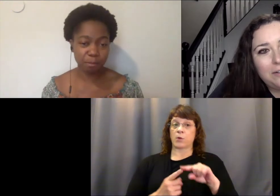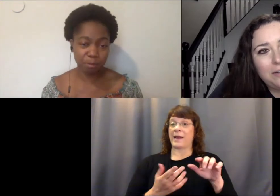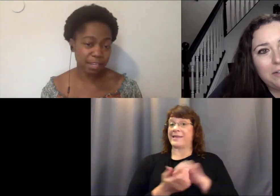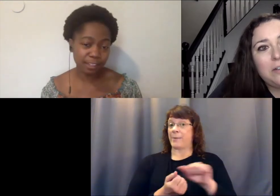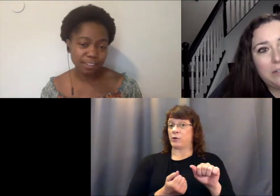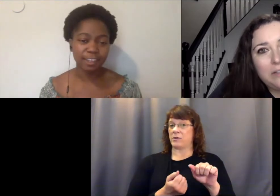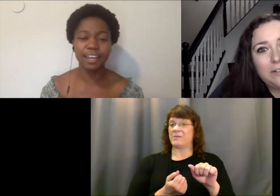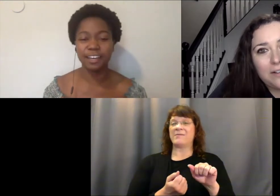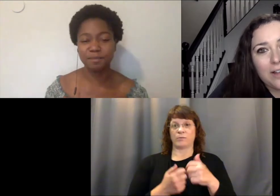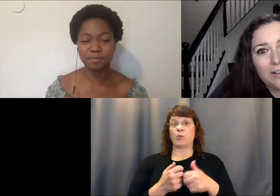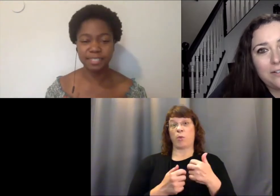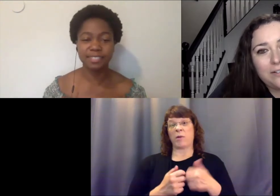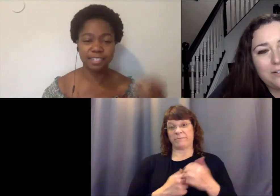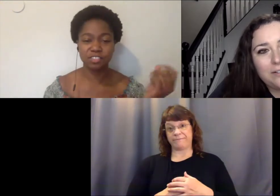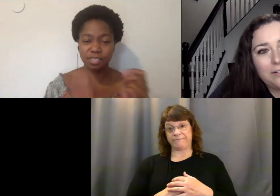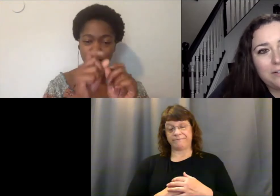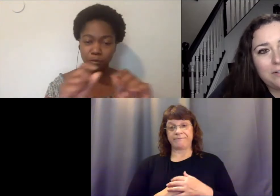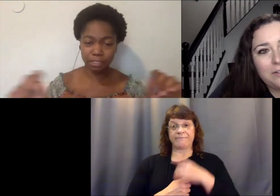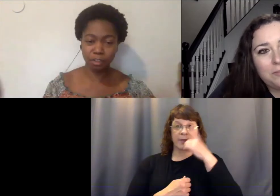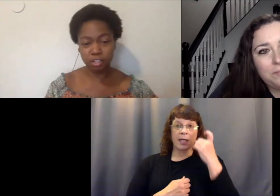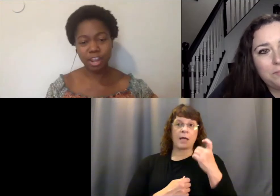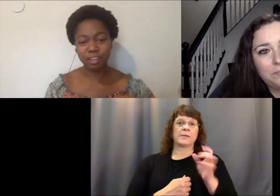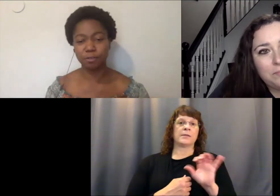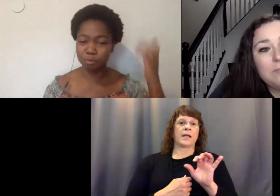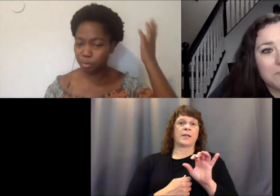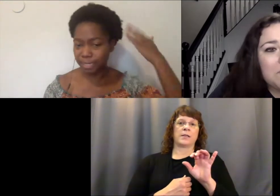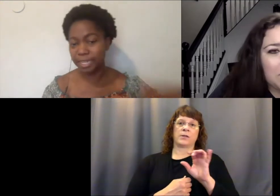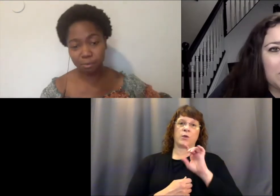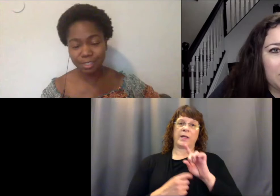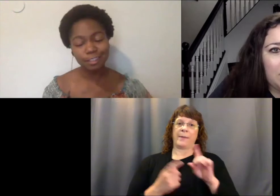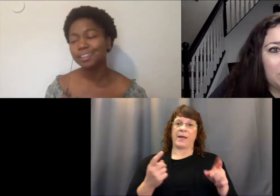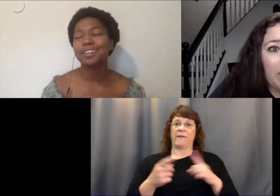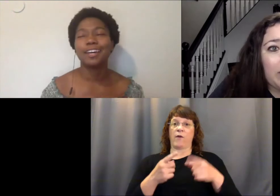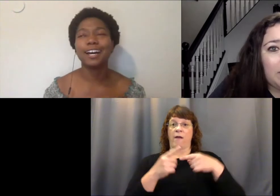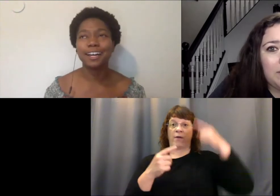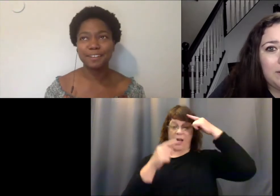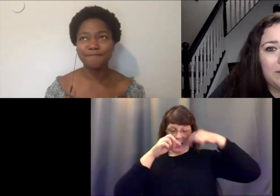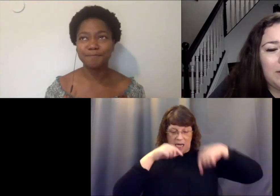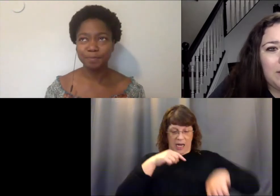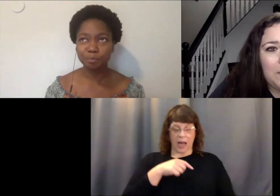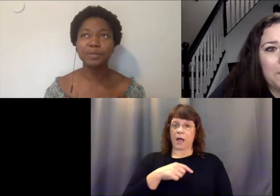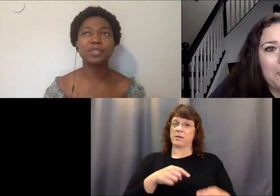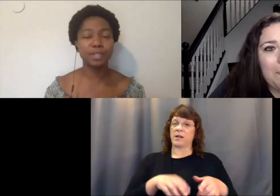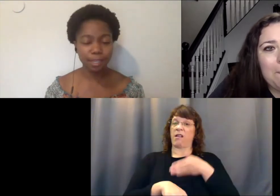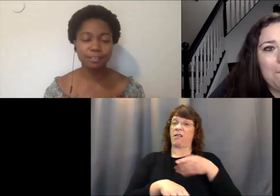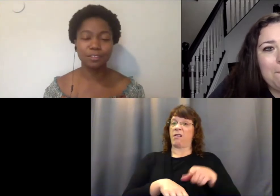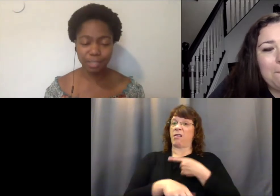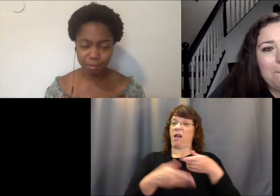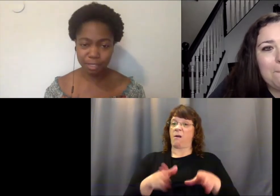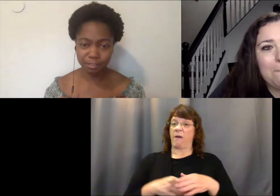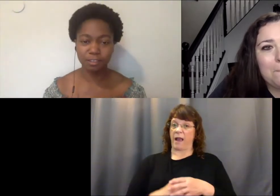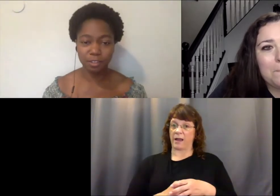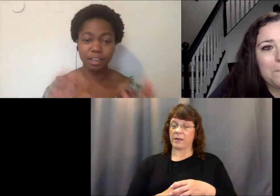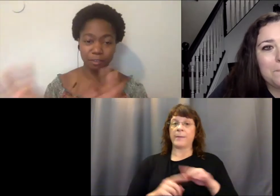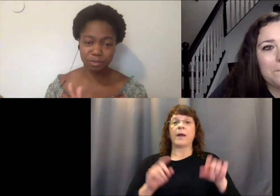is problematic, since it is just like a really long track from point A to B. Right. But you can